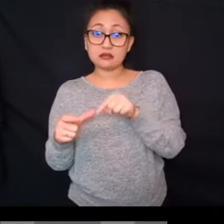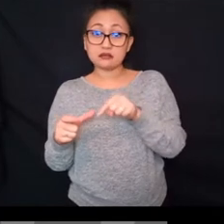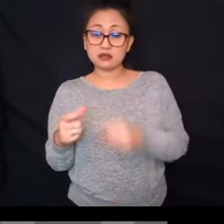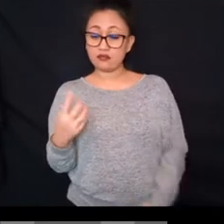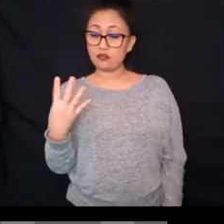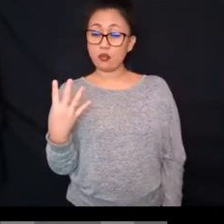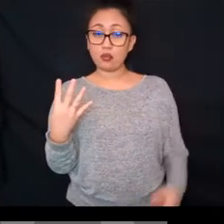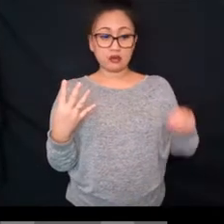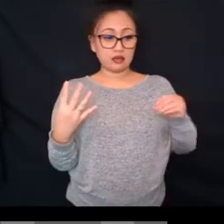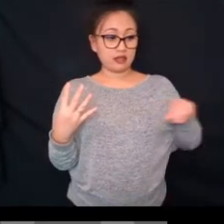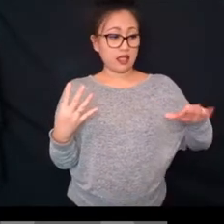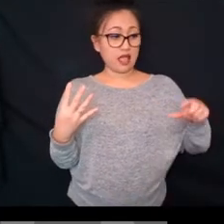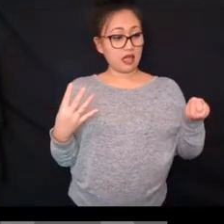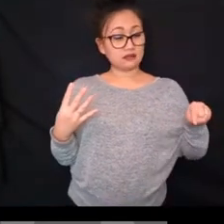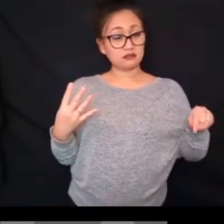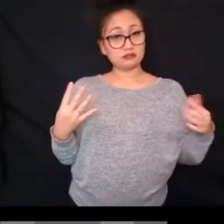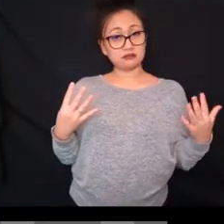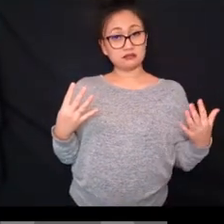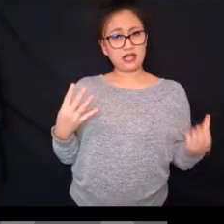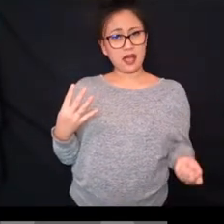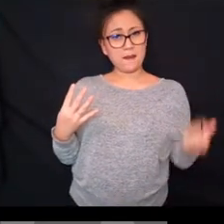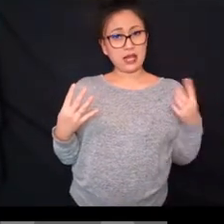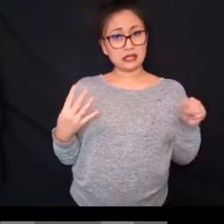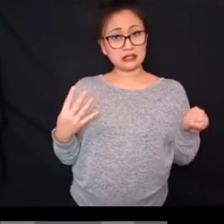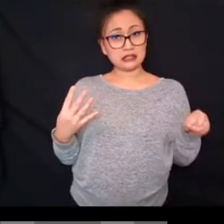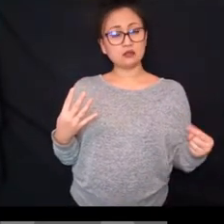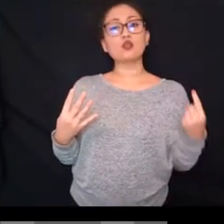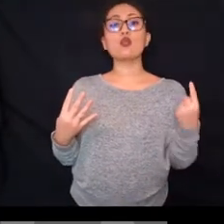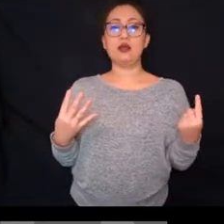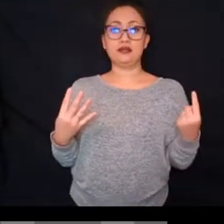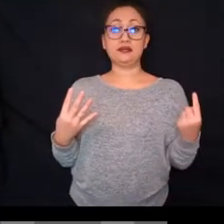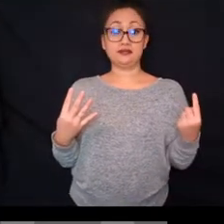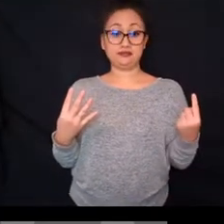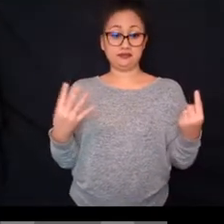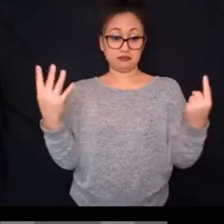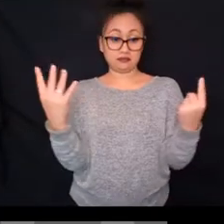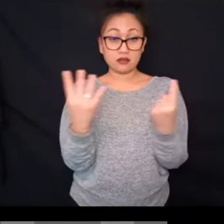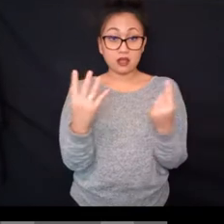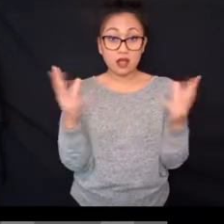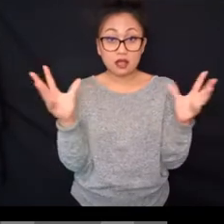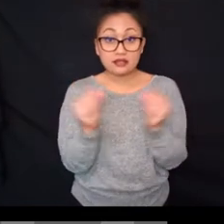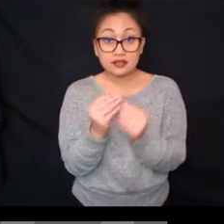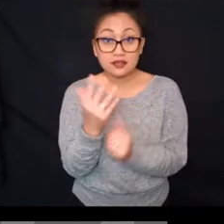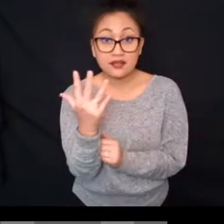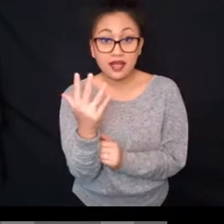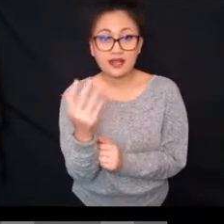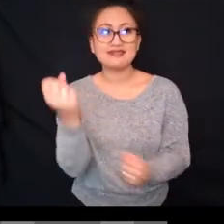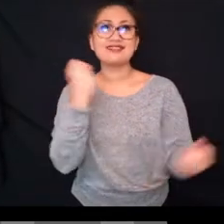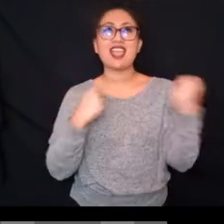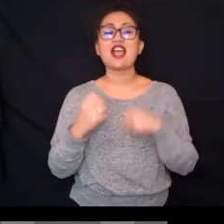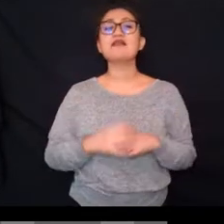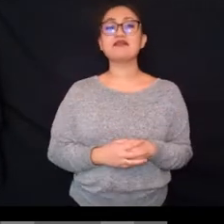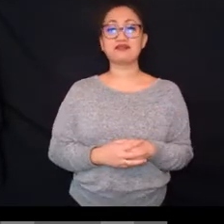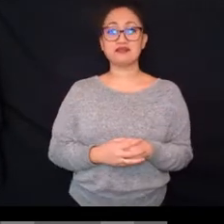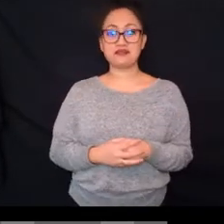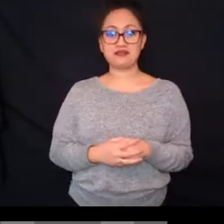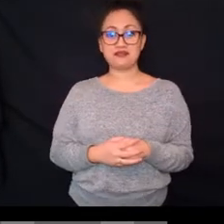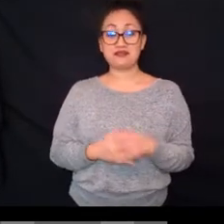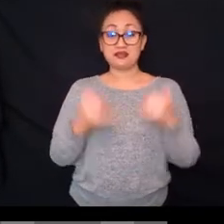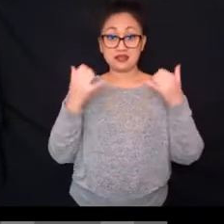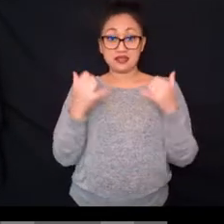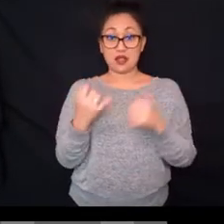4. How many's still out? Good job. Still got 5 altogether? Yep. That left just